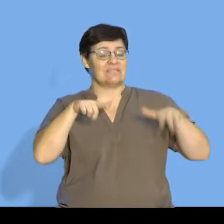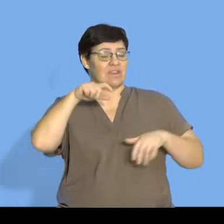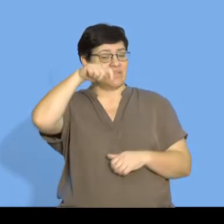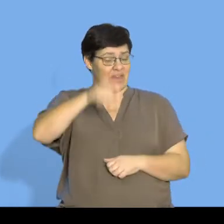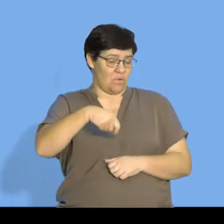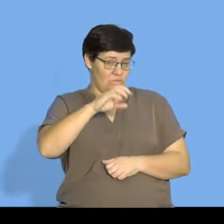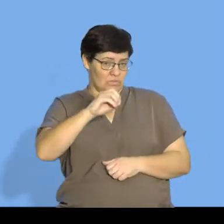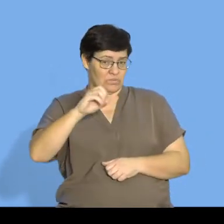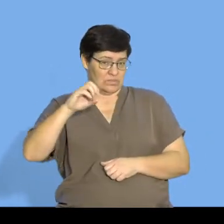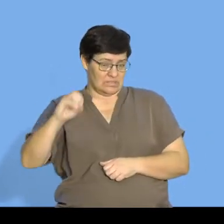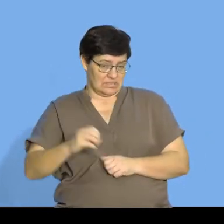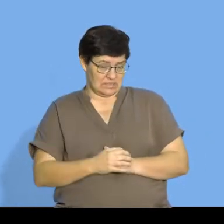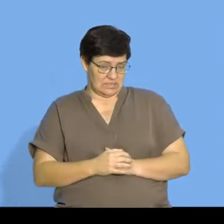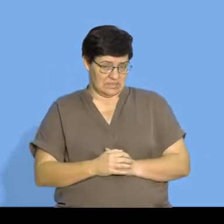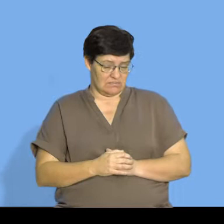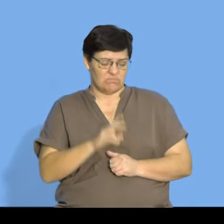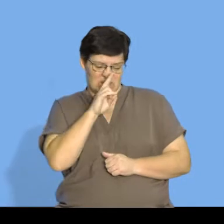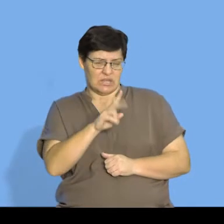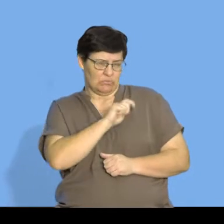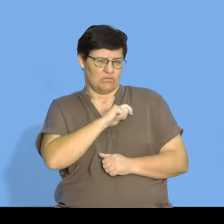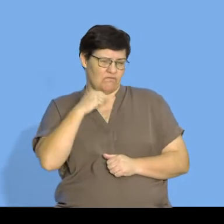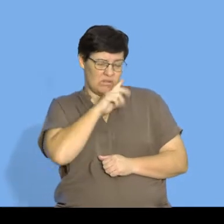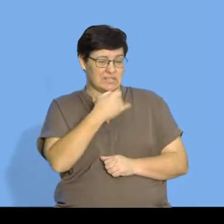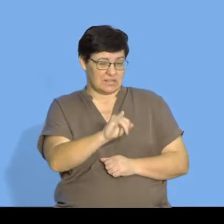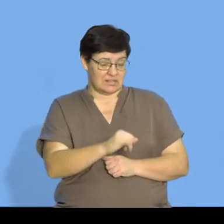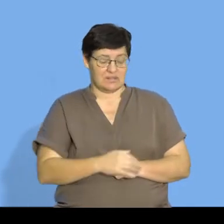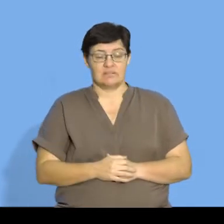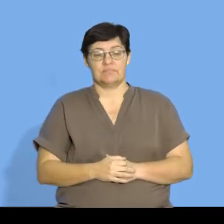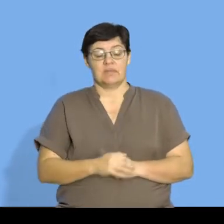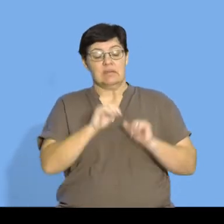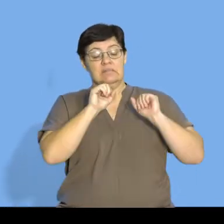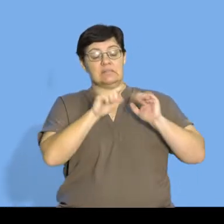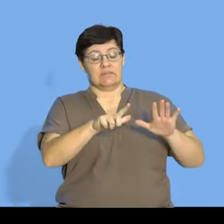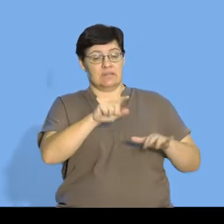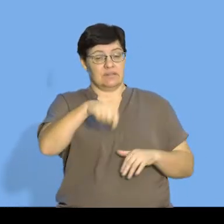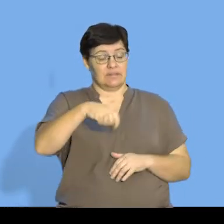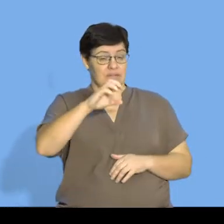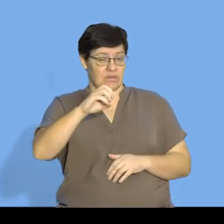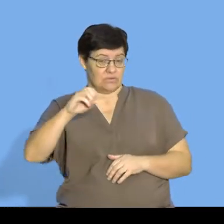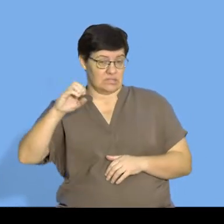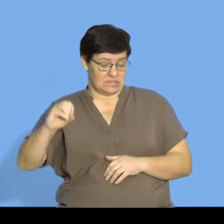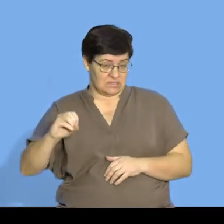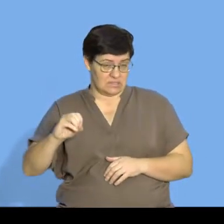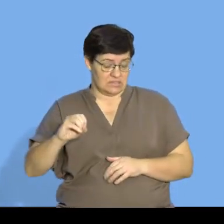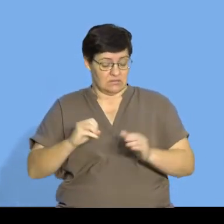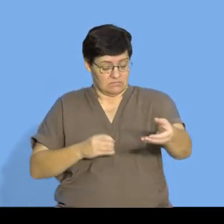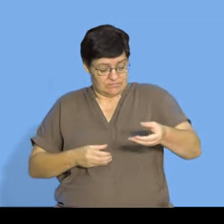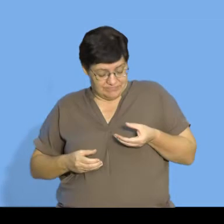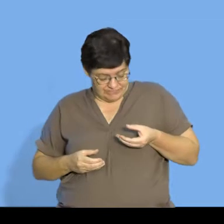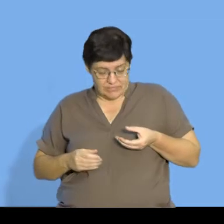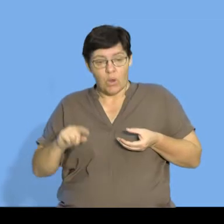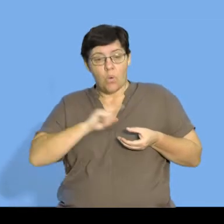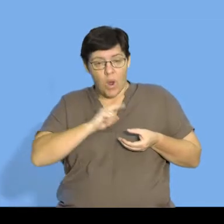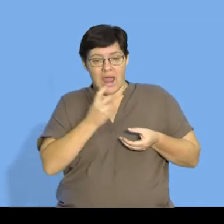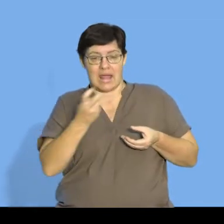17,000 Rand, again, we're busy with a statement whether it is true or false. 17,000 Rand received for